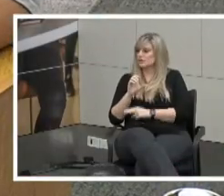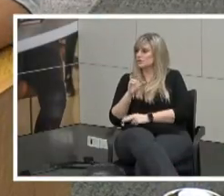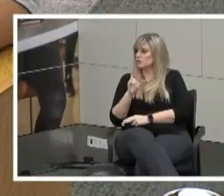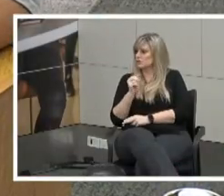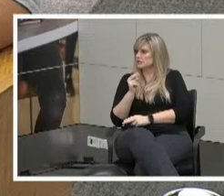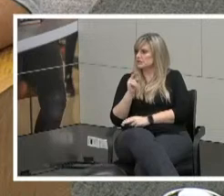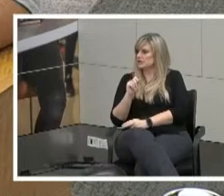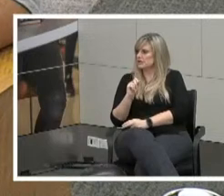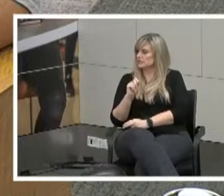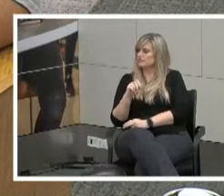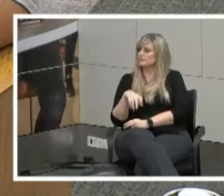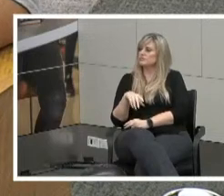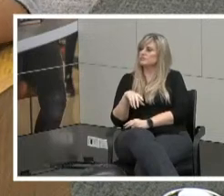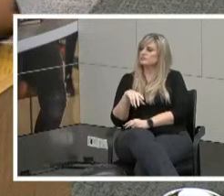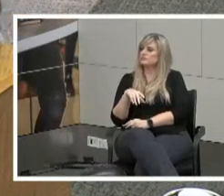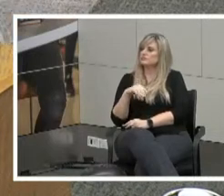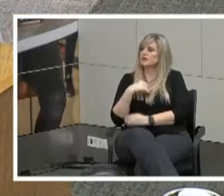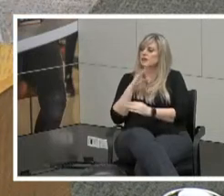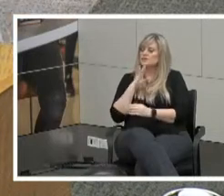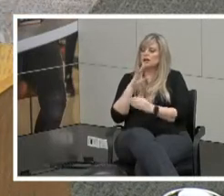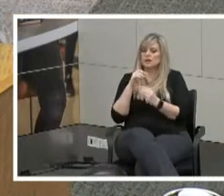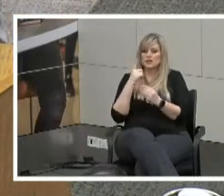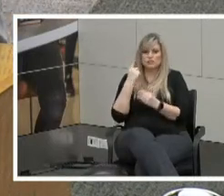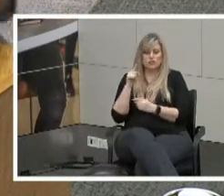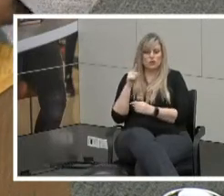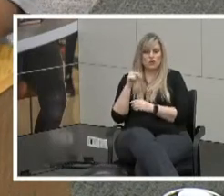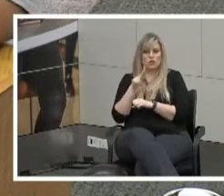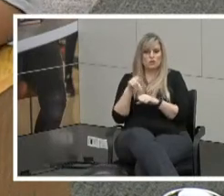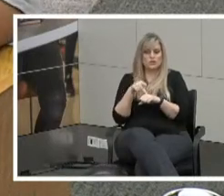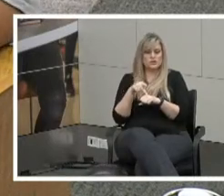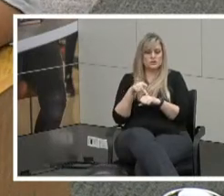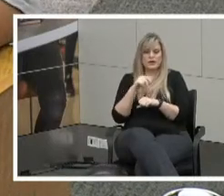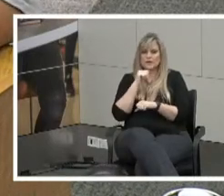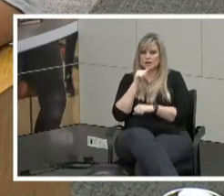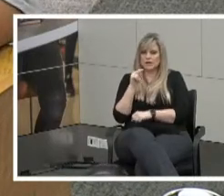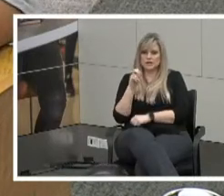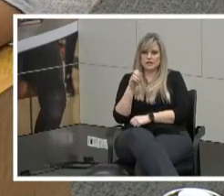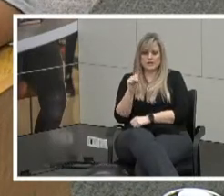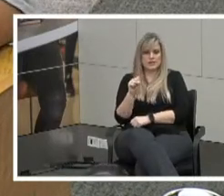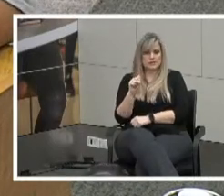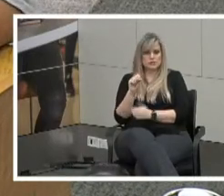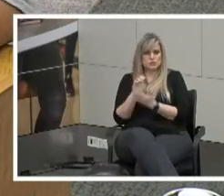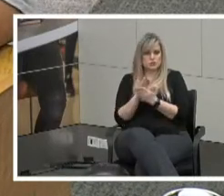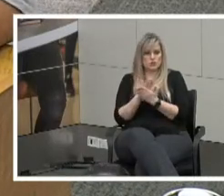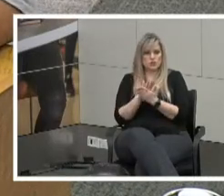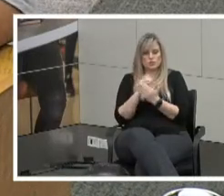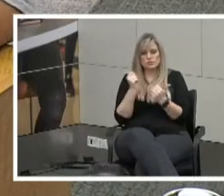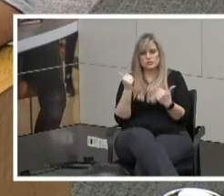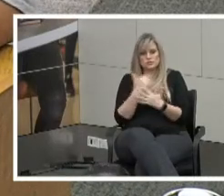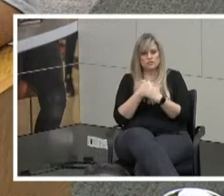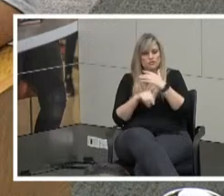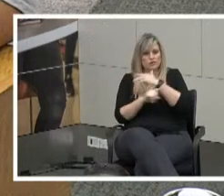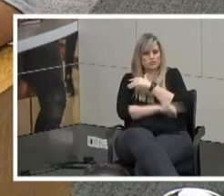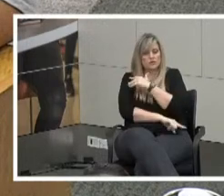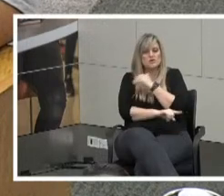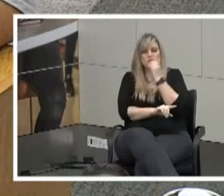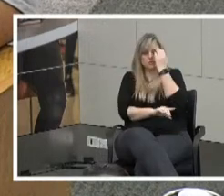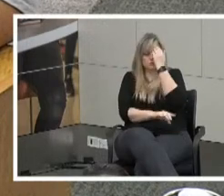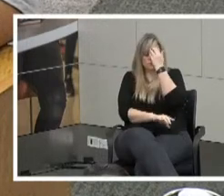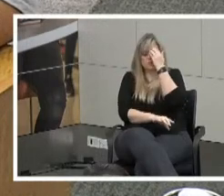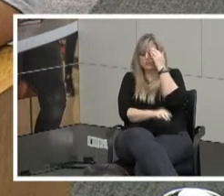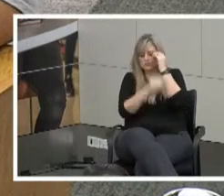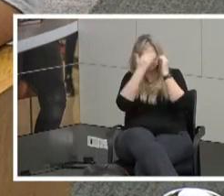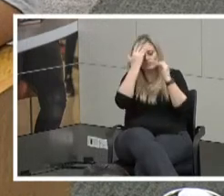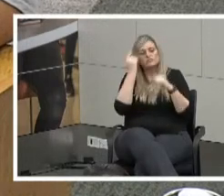Costa and I'm speaking on behalf of an administrator at a nonnes school who cannot speak for faar of retaliation I'm a proud